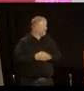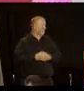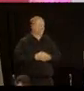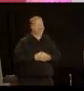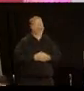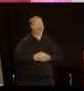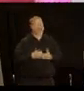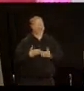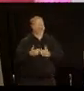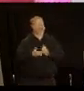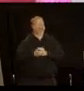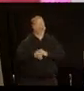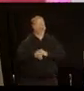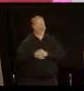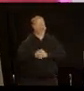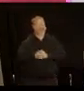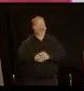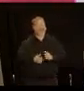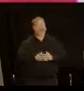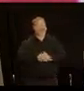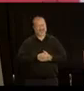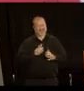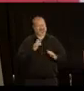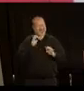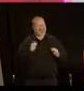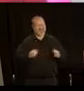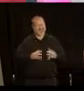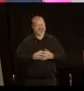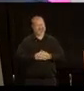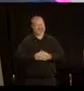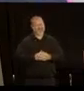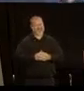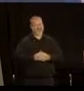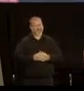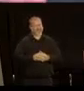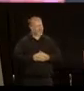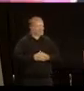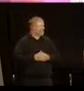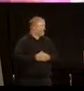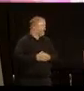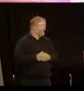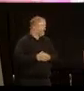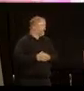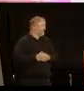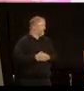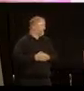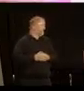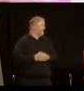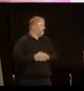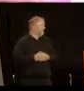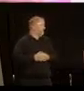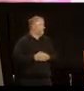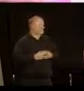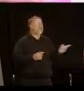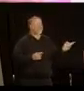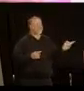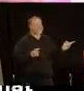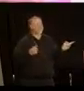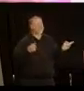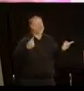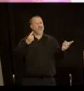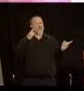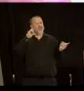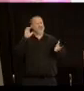No special order here. I'm going to go to the order that was written on my script. So since we just heard from her husband, why don't we start